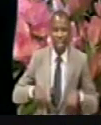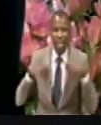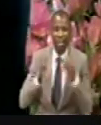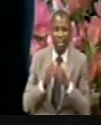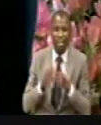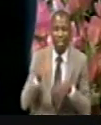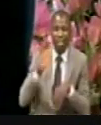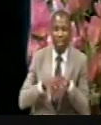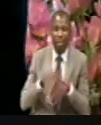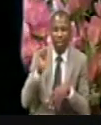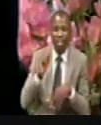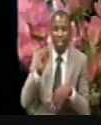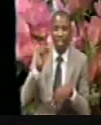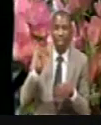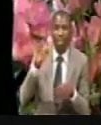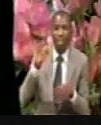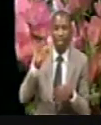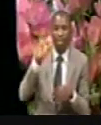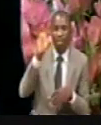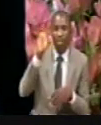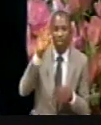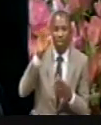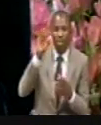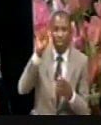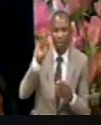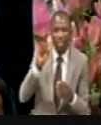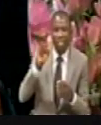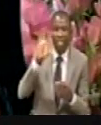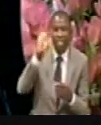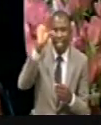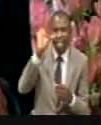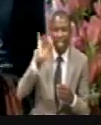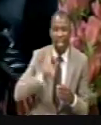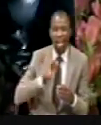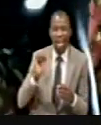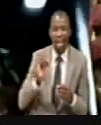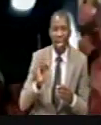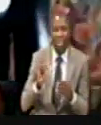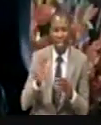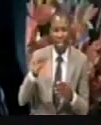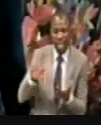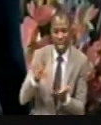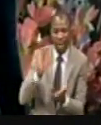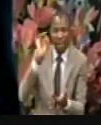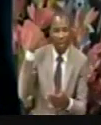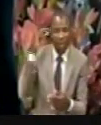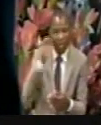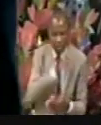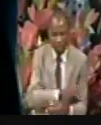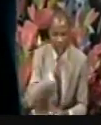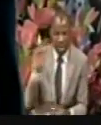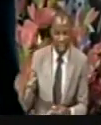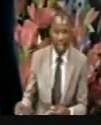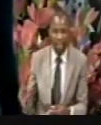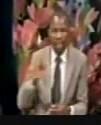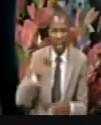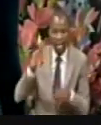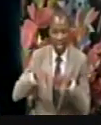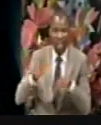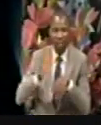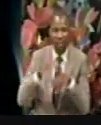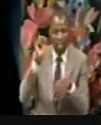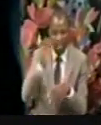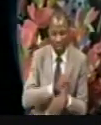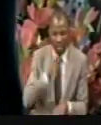for what he did in my life. Okay, 2019, I applied for a